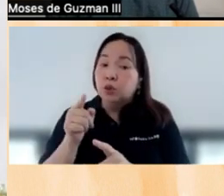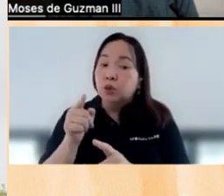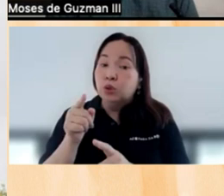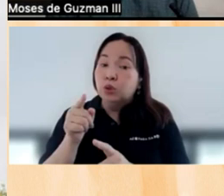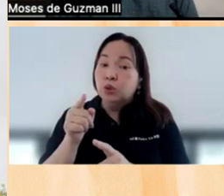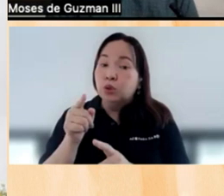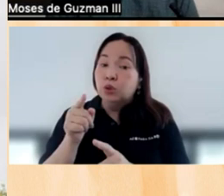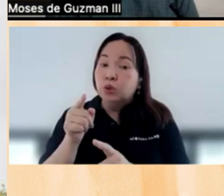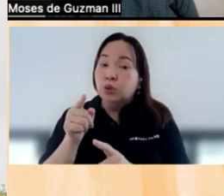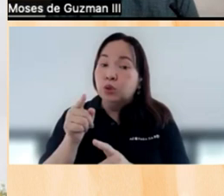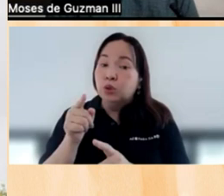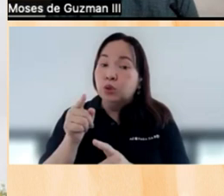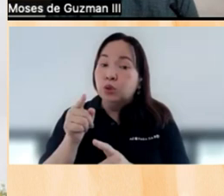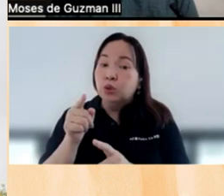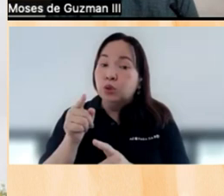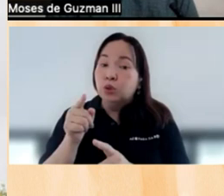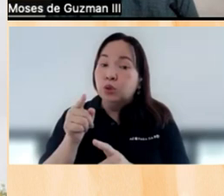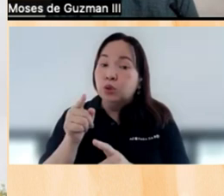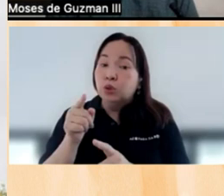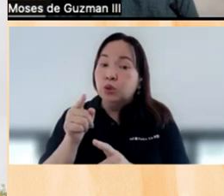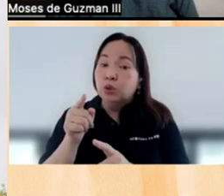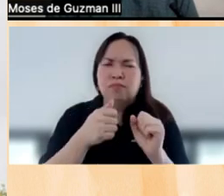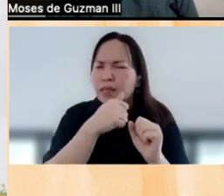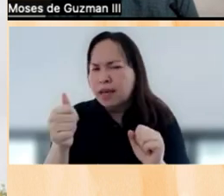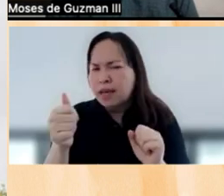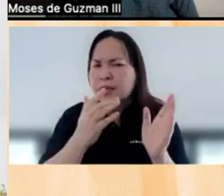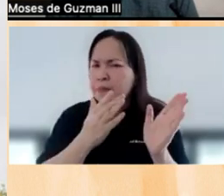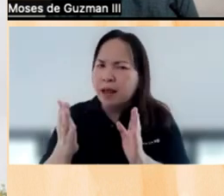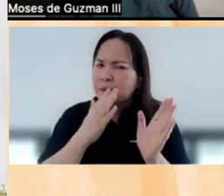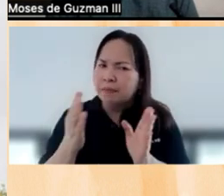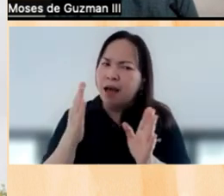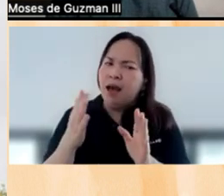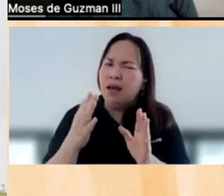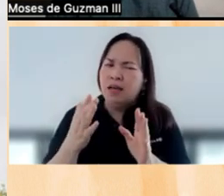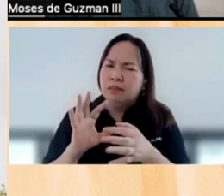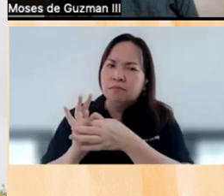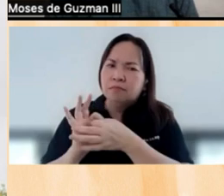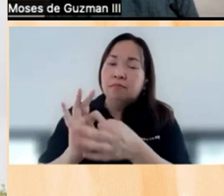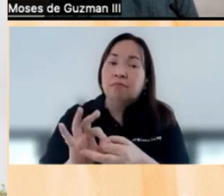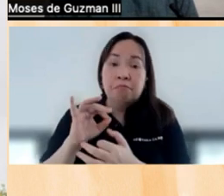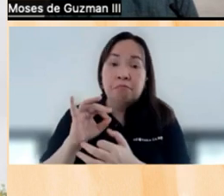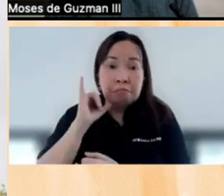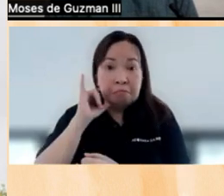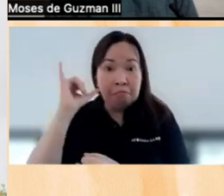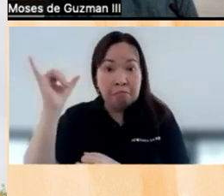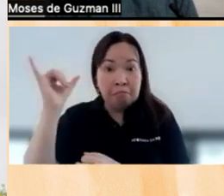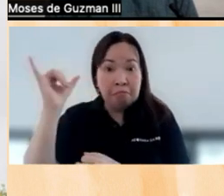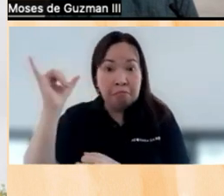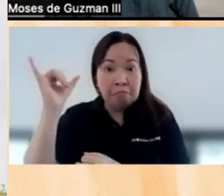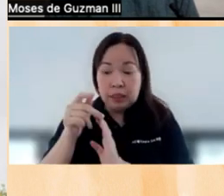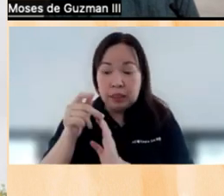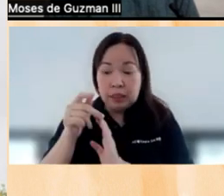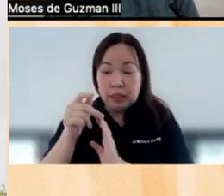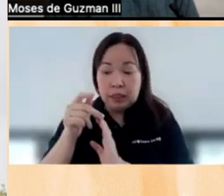risk is determined, the interventions depending on the risk are included. For example, those who